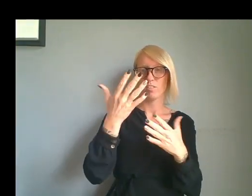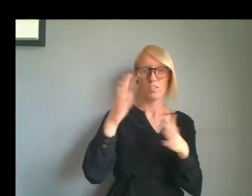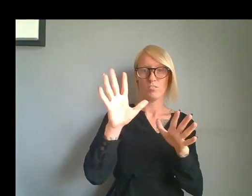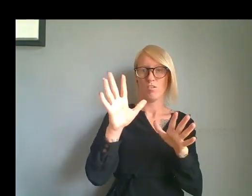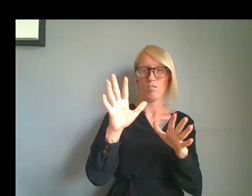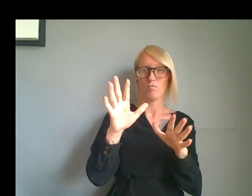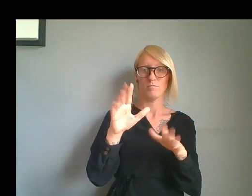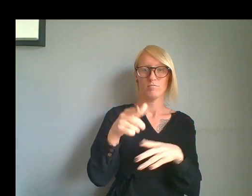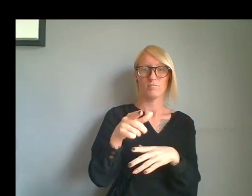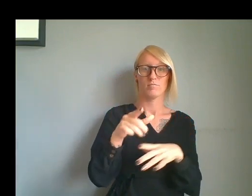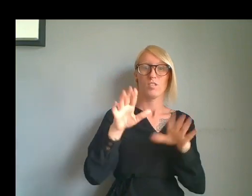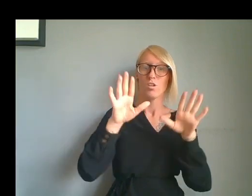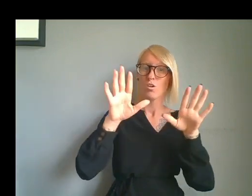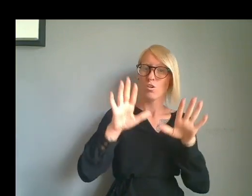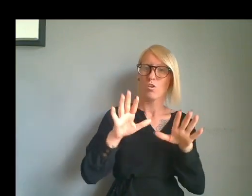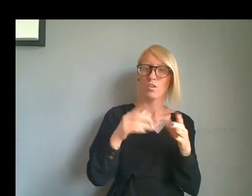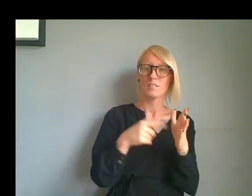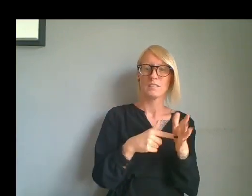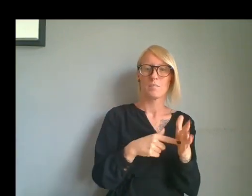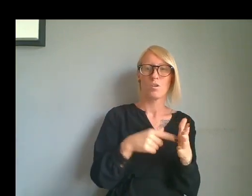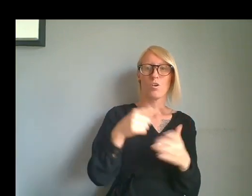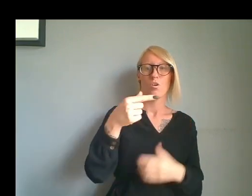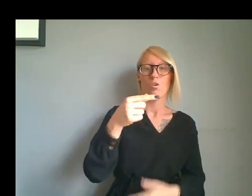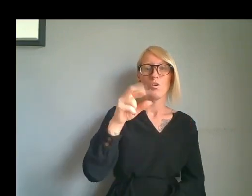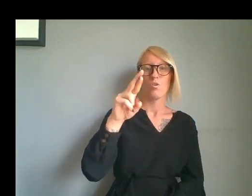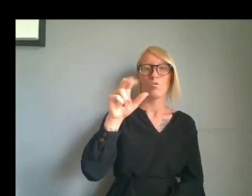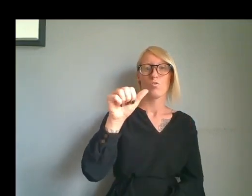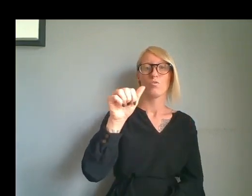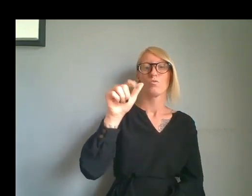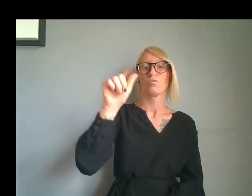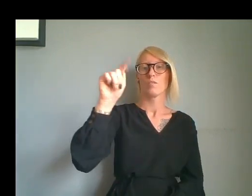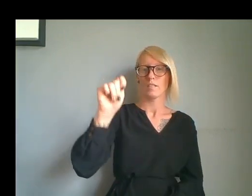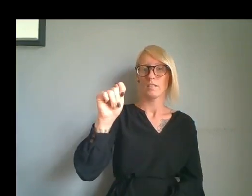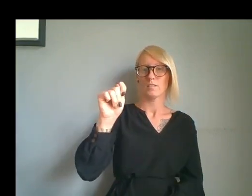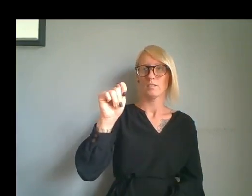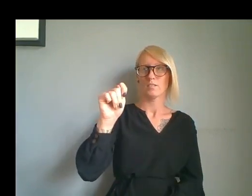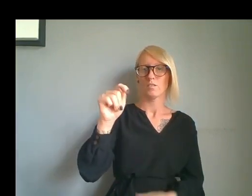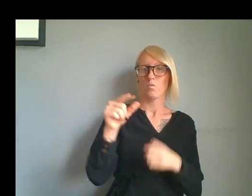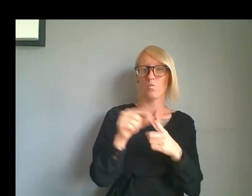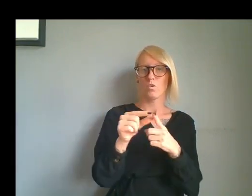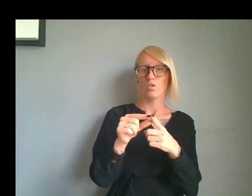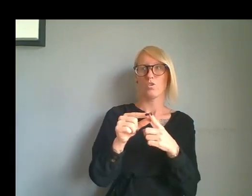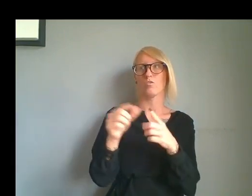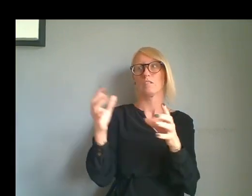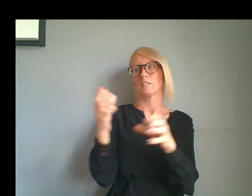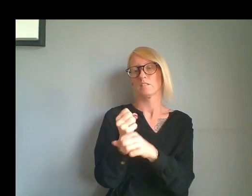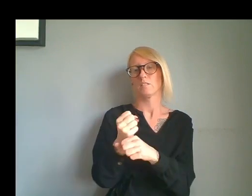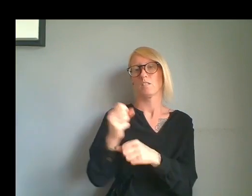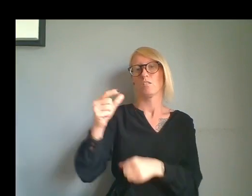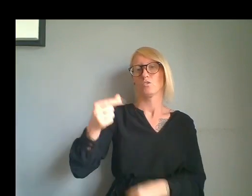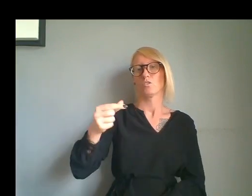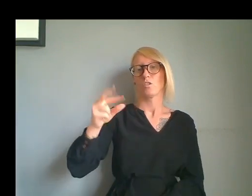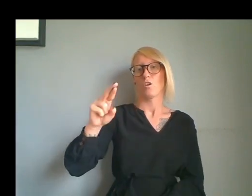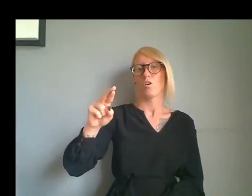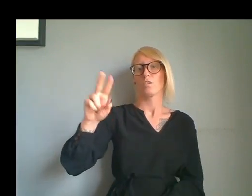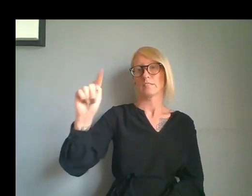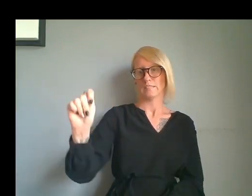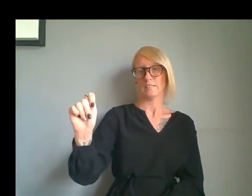lot of times on Twitter you'll see that spelled GRT. You know, so you're really sinking down which letters you're even